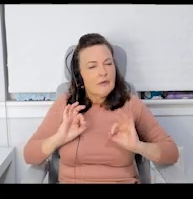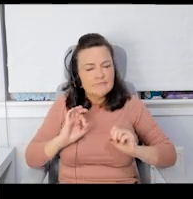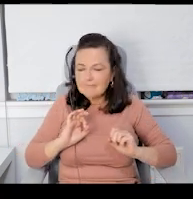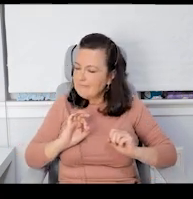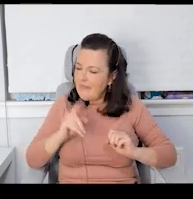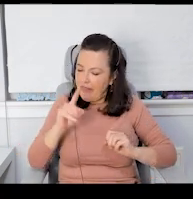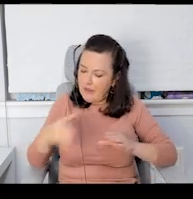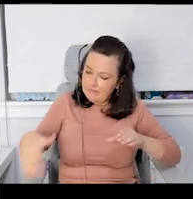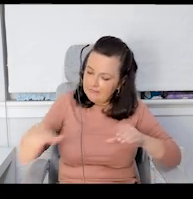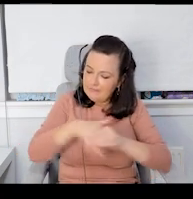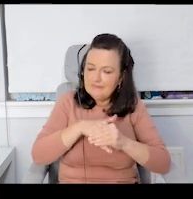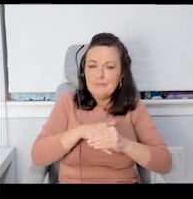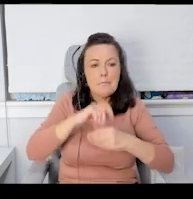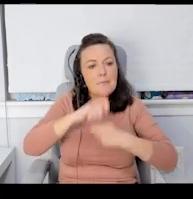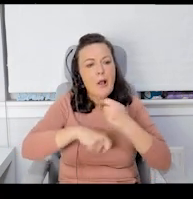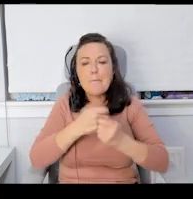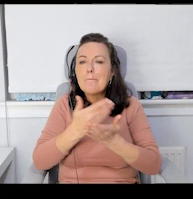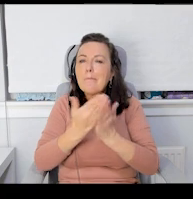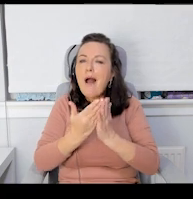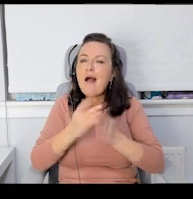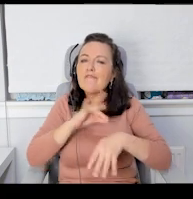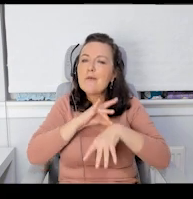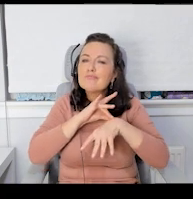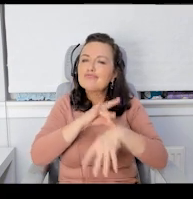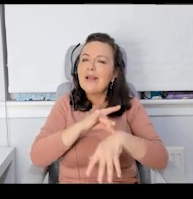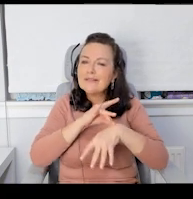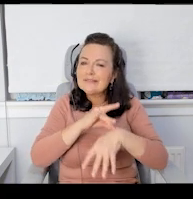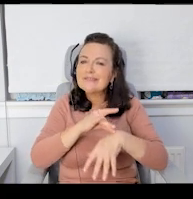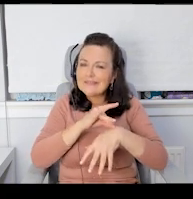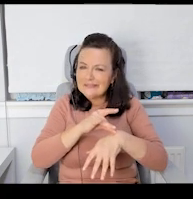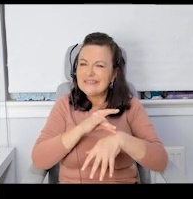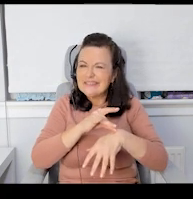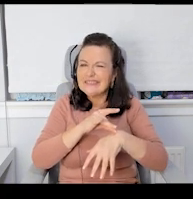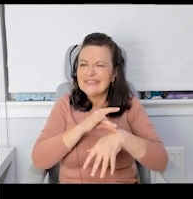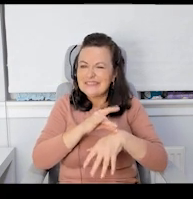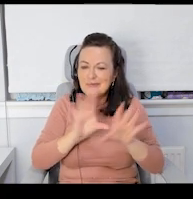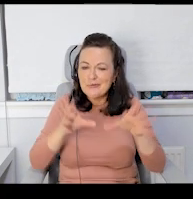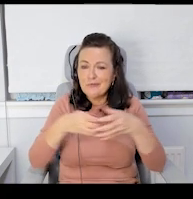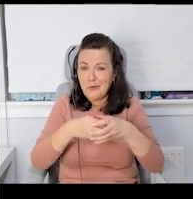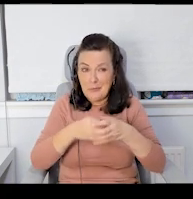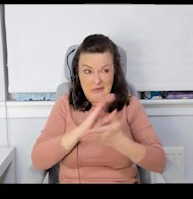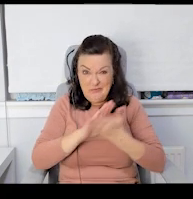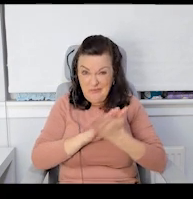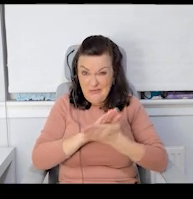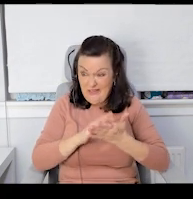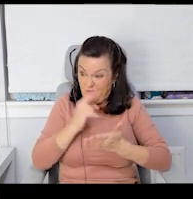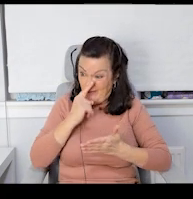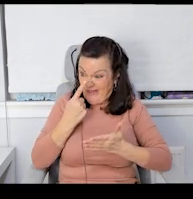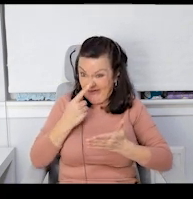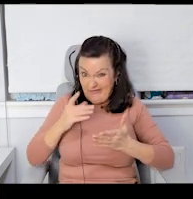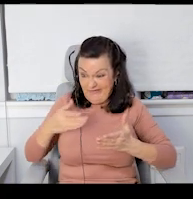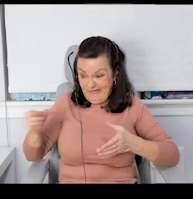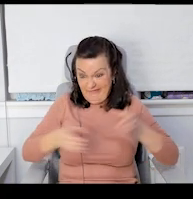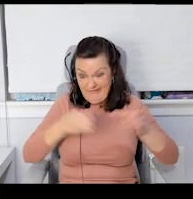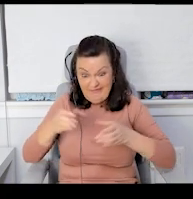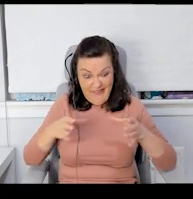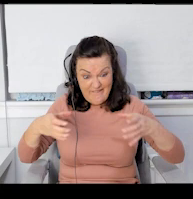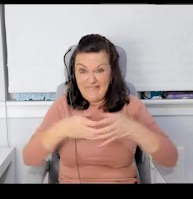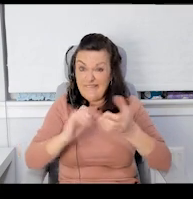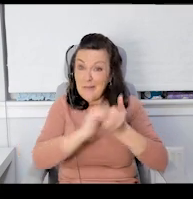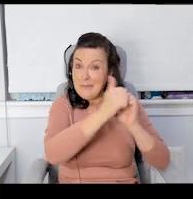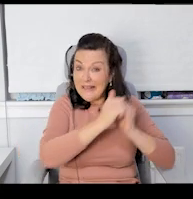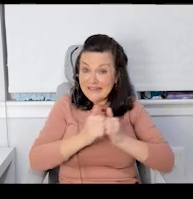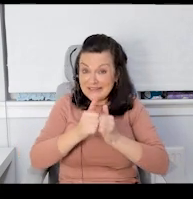So they join with a lot of other apprentices around the same kind of geographical location. And so they'll be put into a cohort.